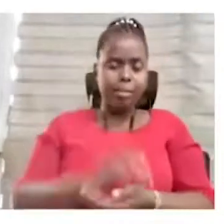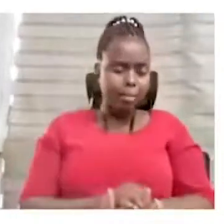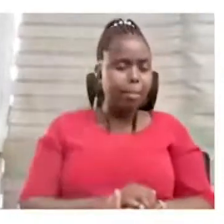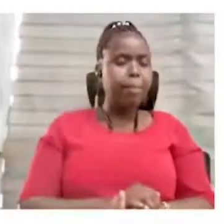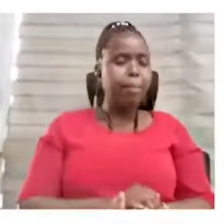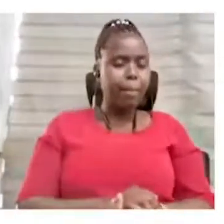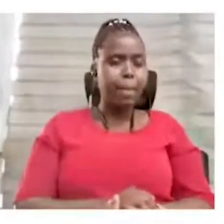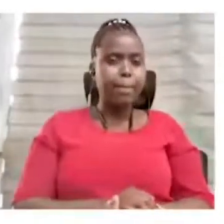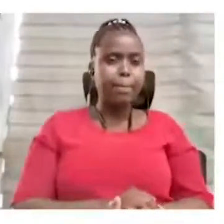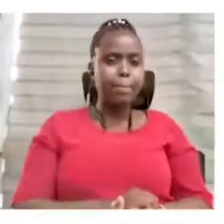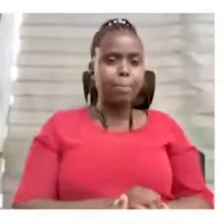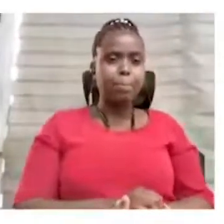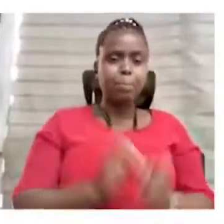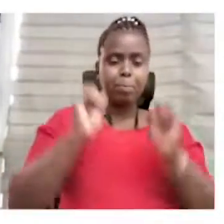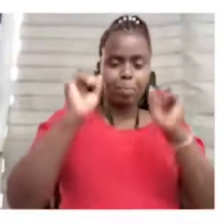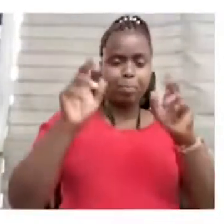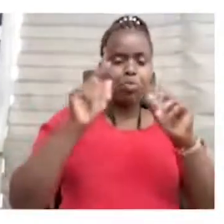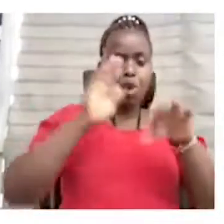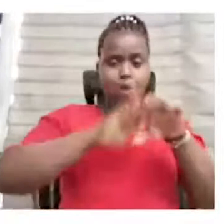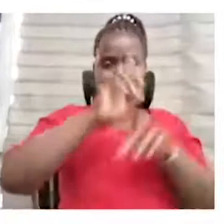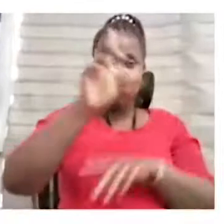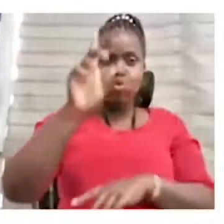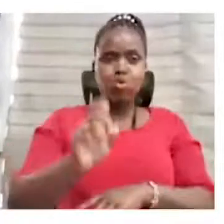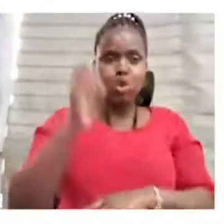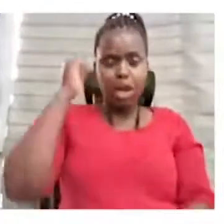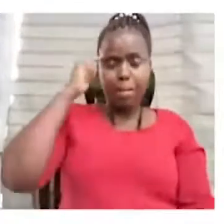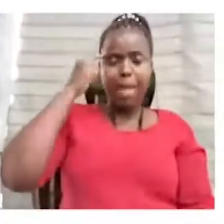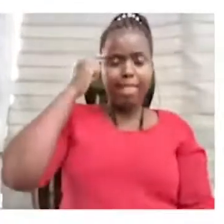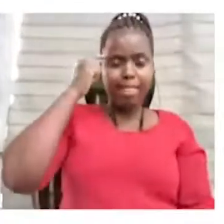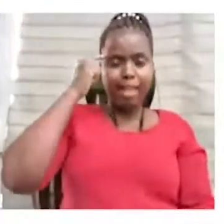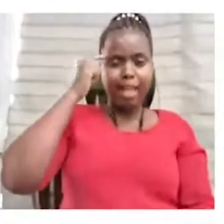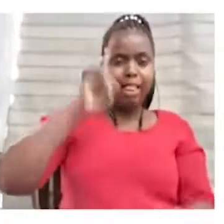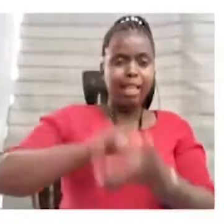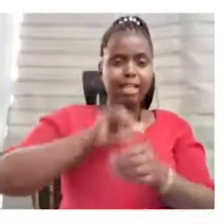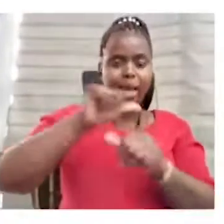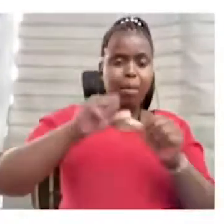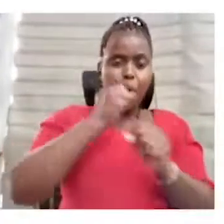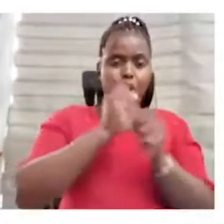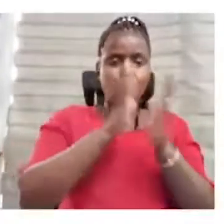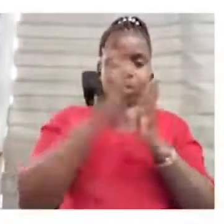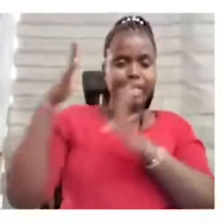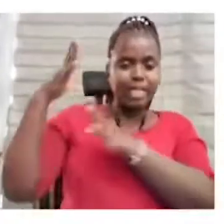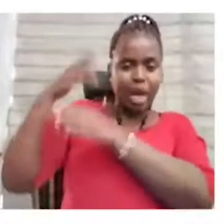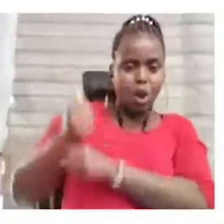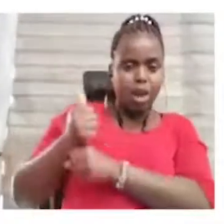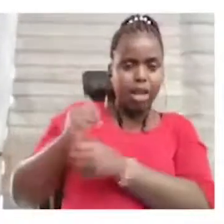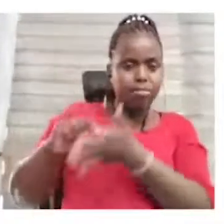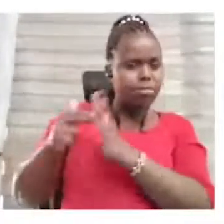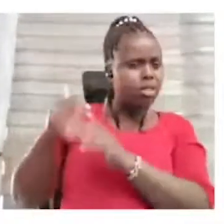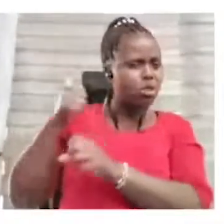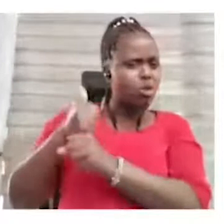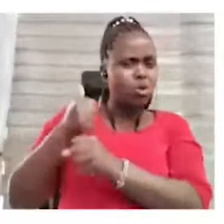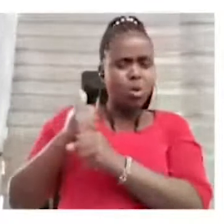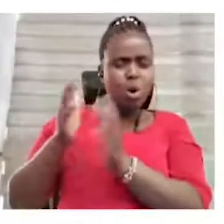That's a really good question, and I think it goes to working with your stakeholders. We do work with the Kenya Union of the Blind in